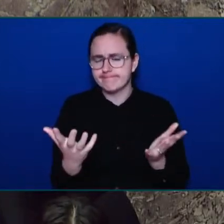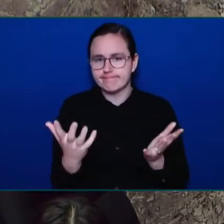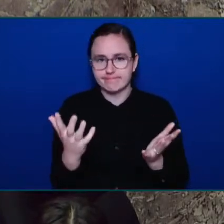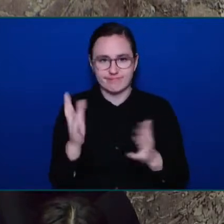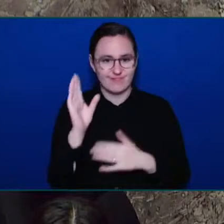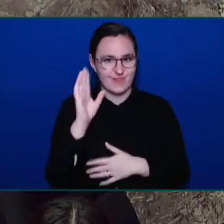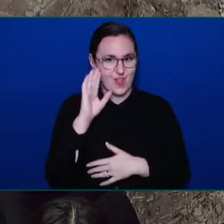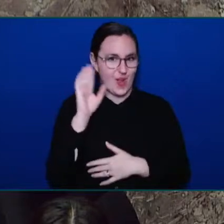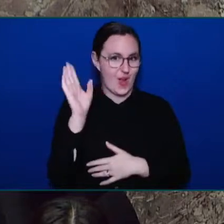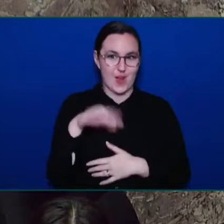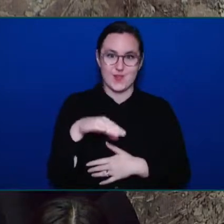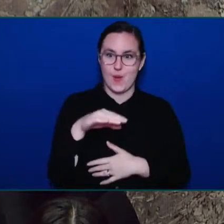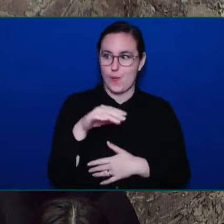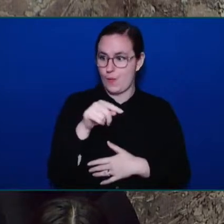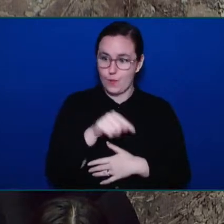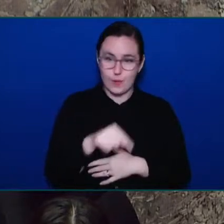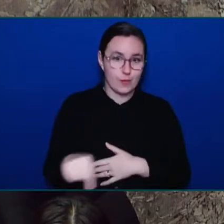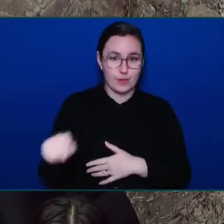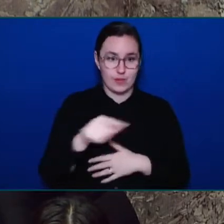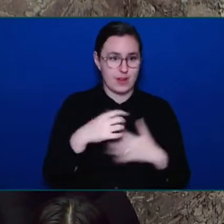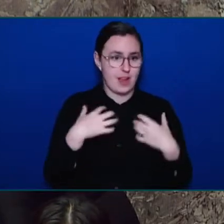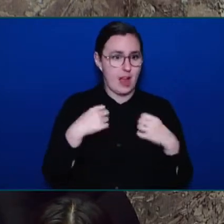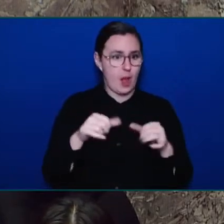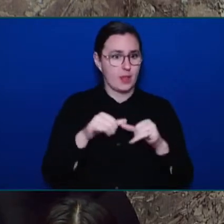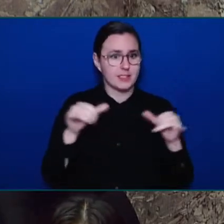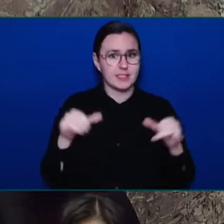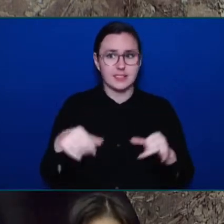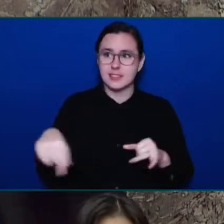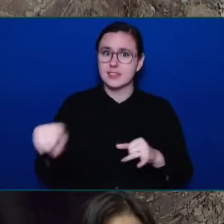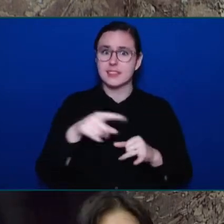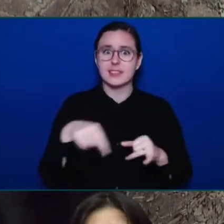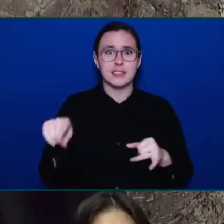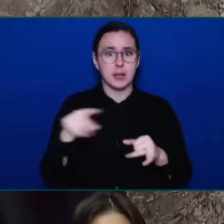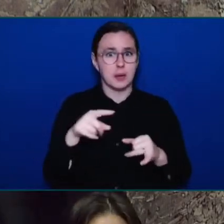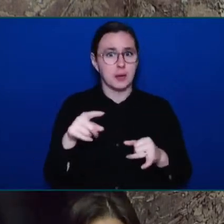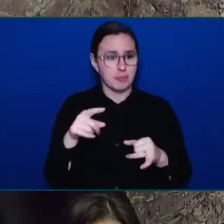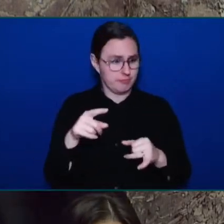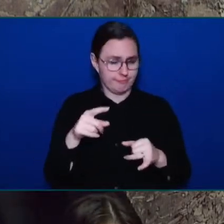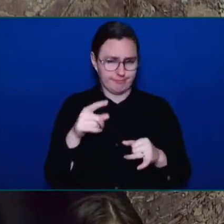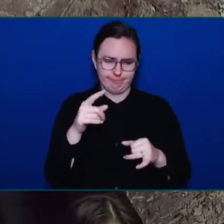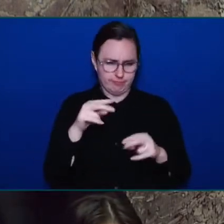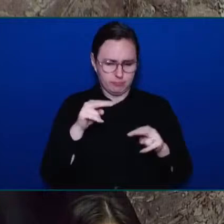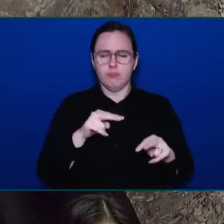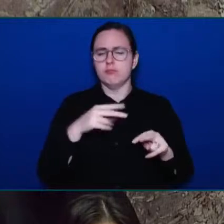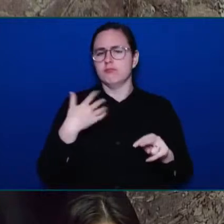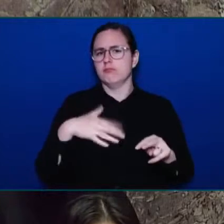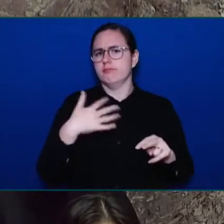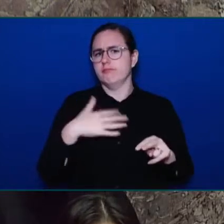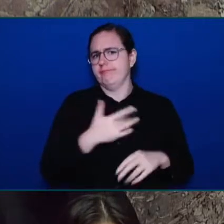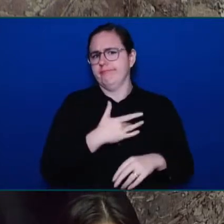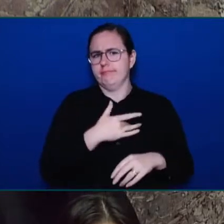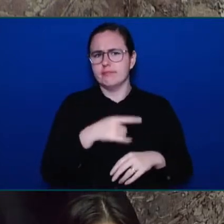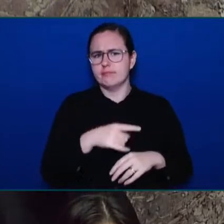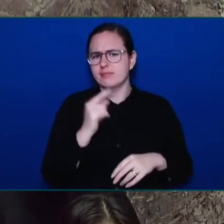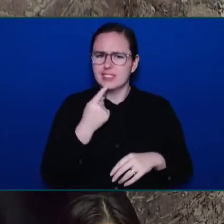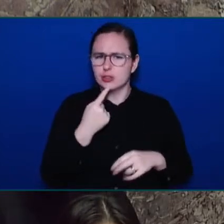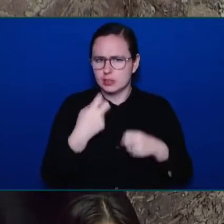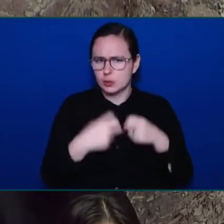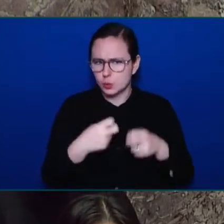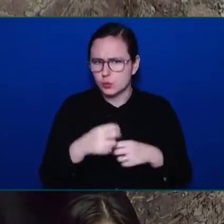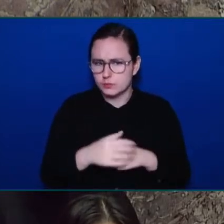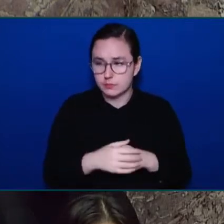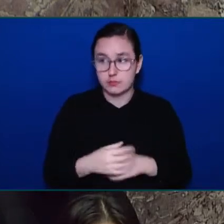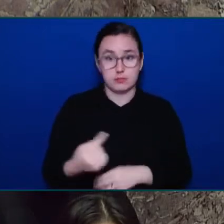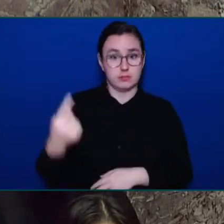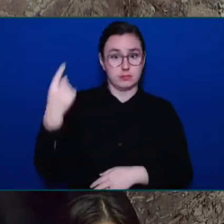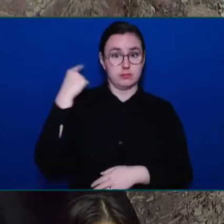matter exceptionally seriously. In March of 2020, we delayed effectively 30,000 surgeries. And